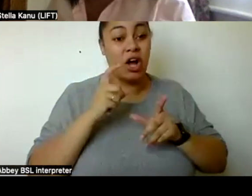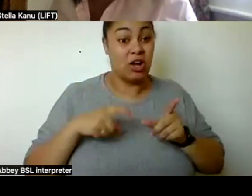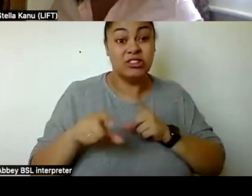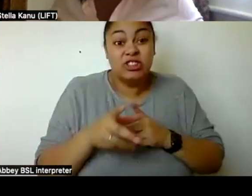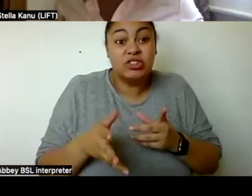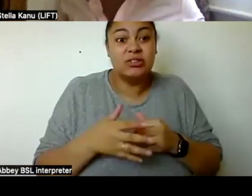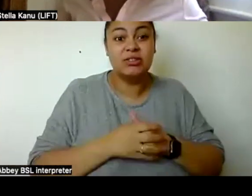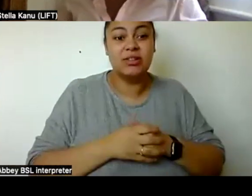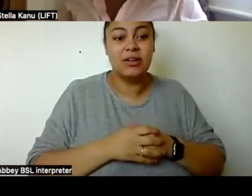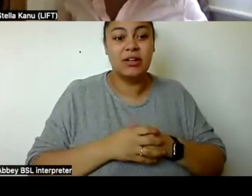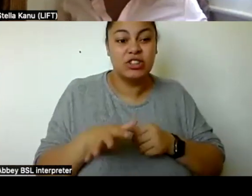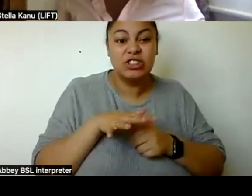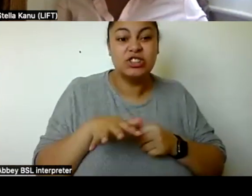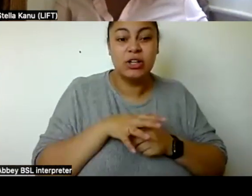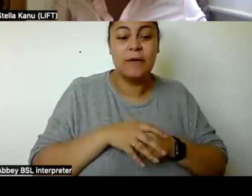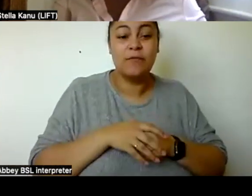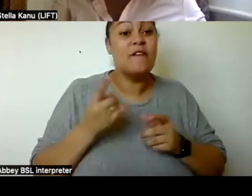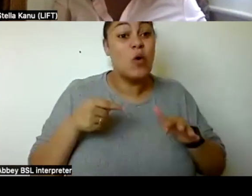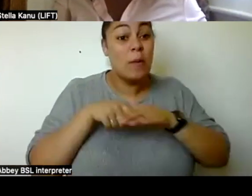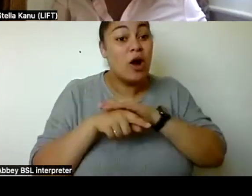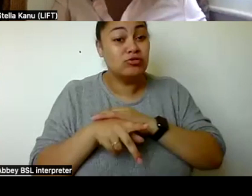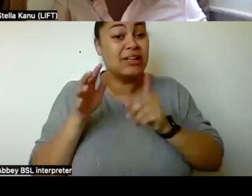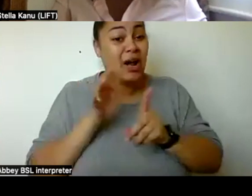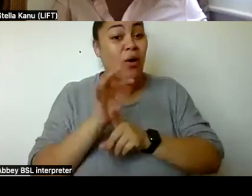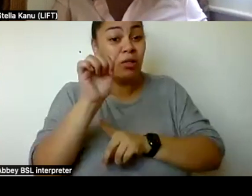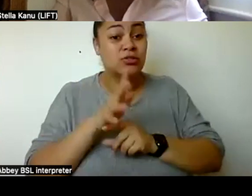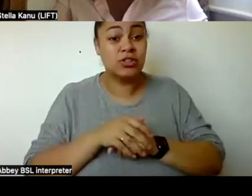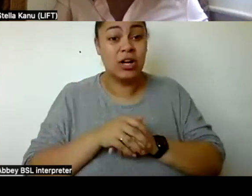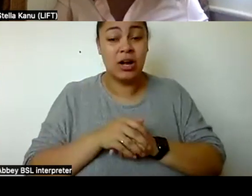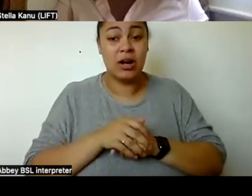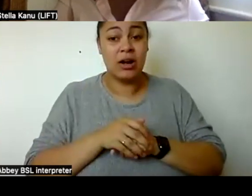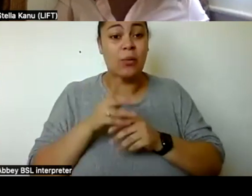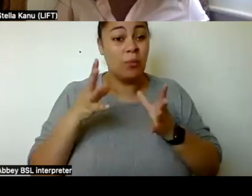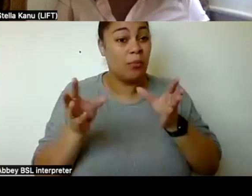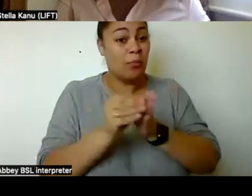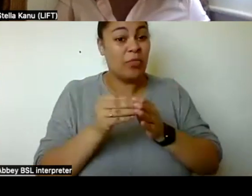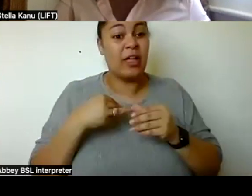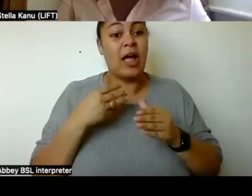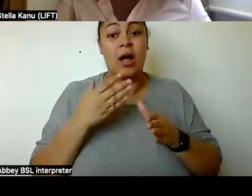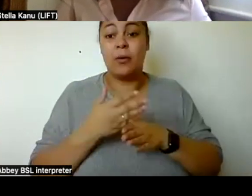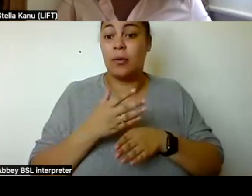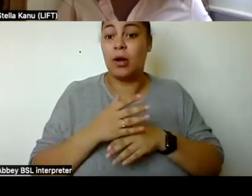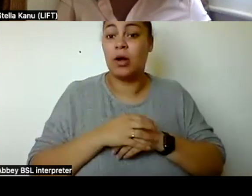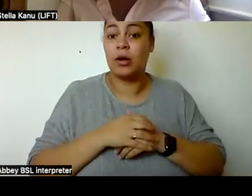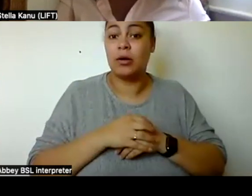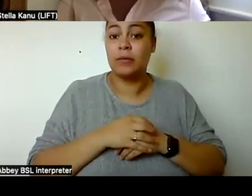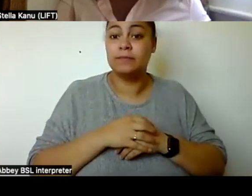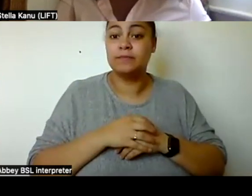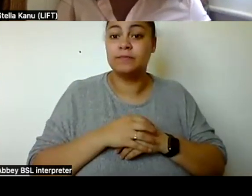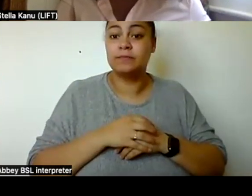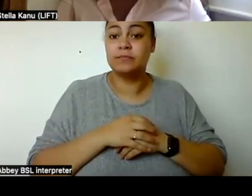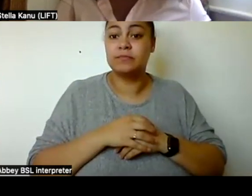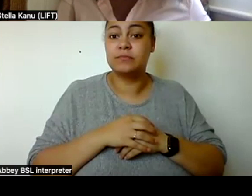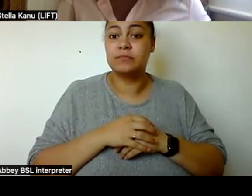for migrants in culture within our context. I don't suppose I've in any way done